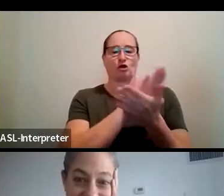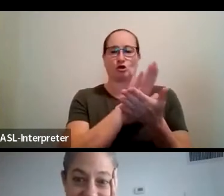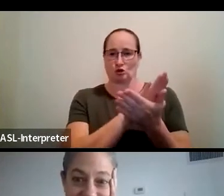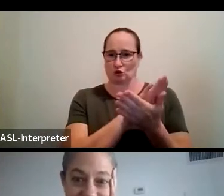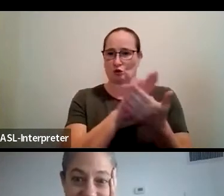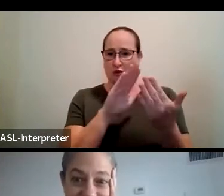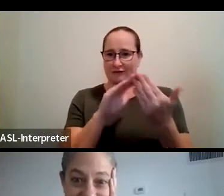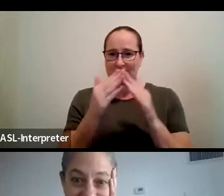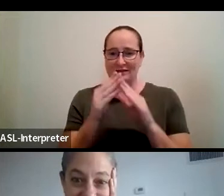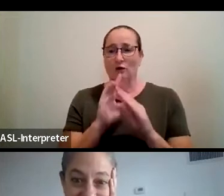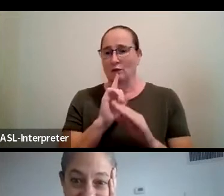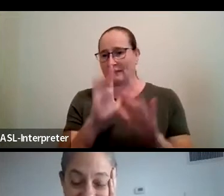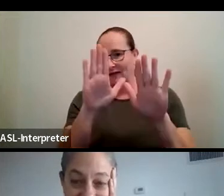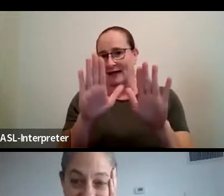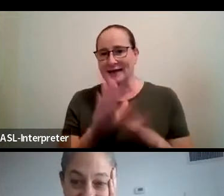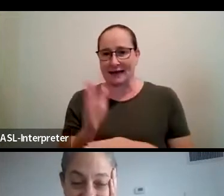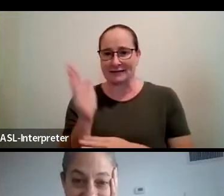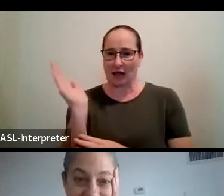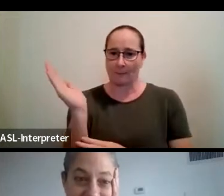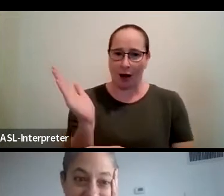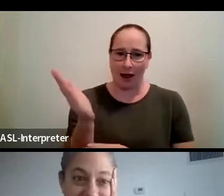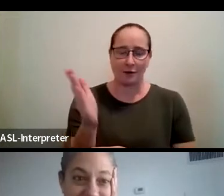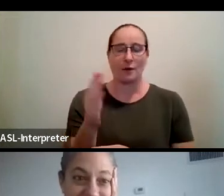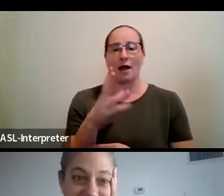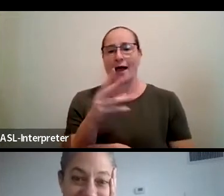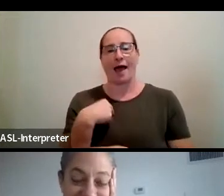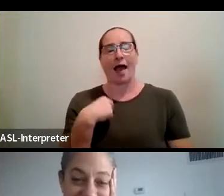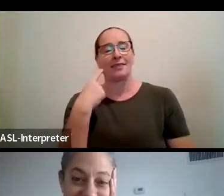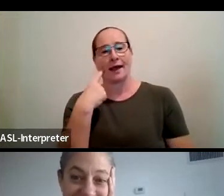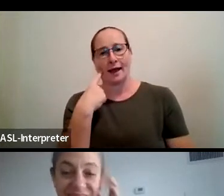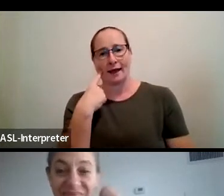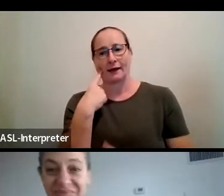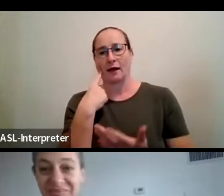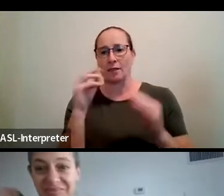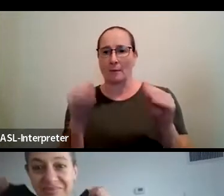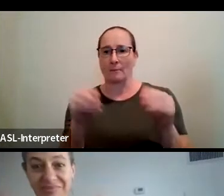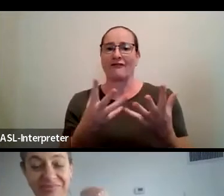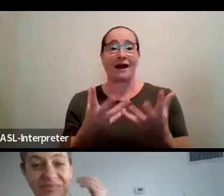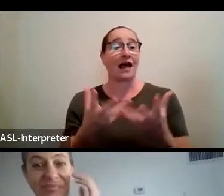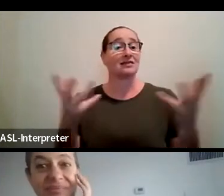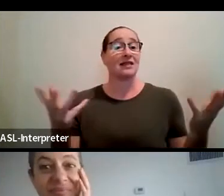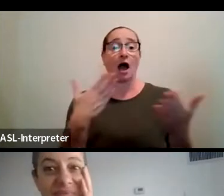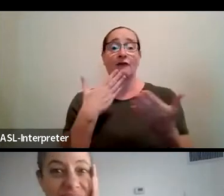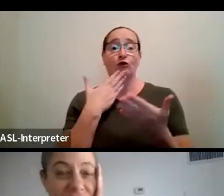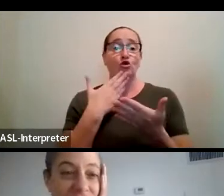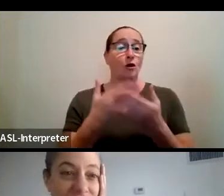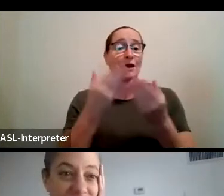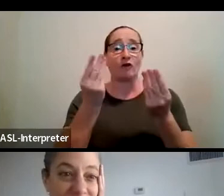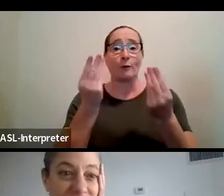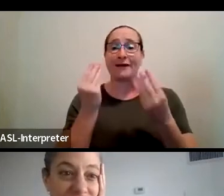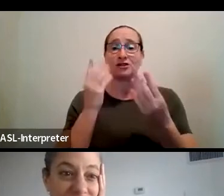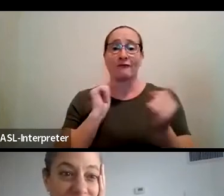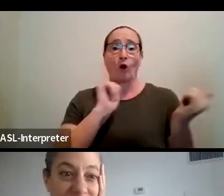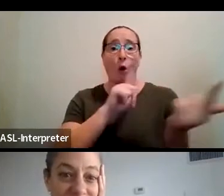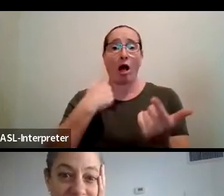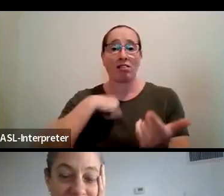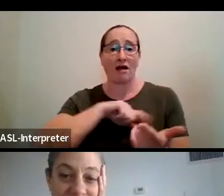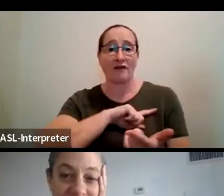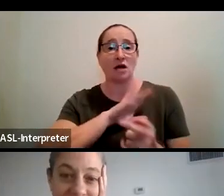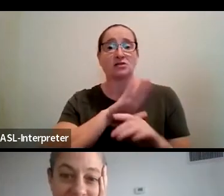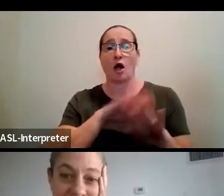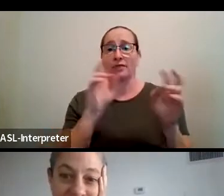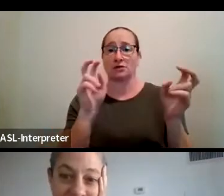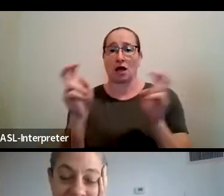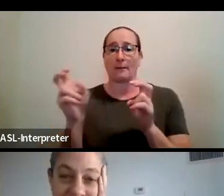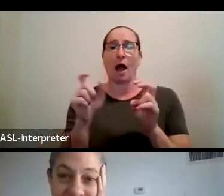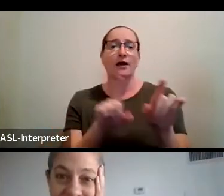really fantastic presentation, and I think provided a lot of really grounded information for all of us on this topic.